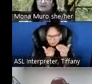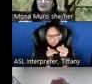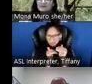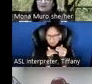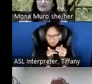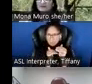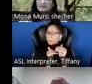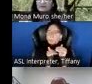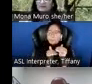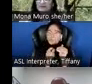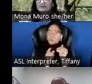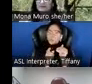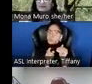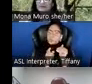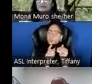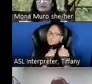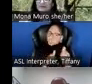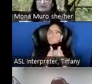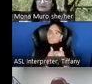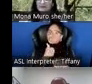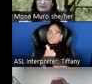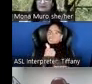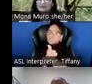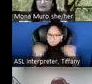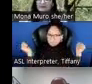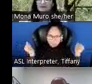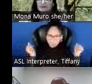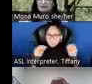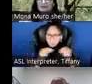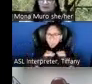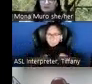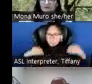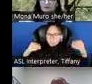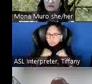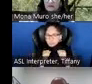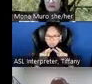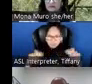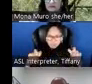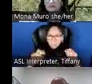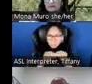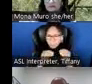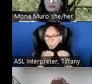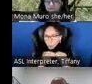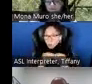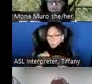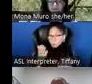someone to stretch outside the box in a way that you were happy about, that you were proud about.